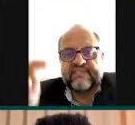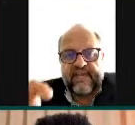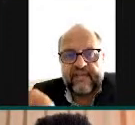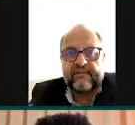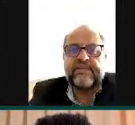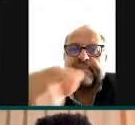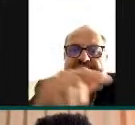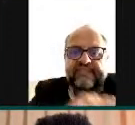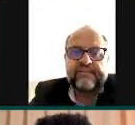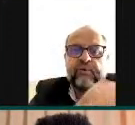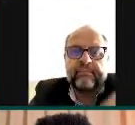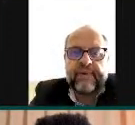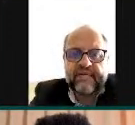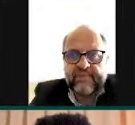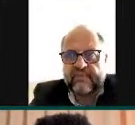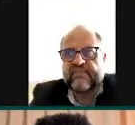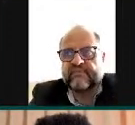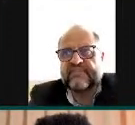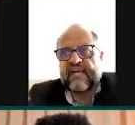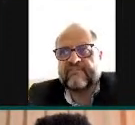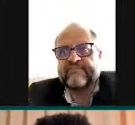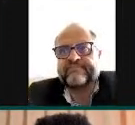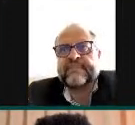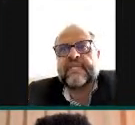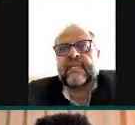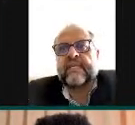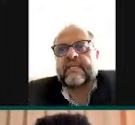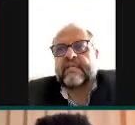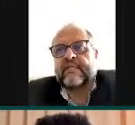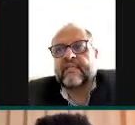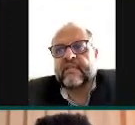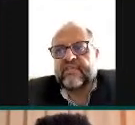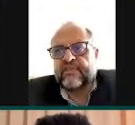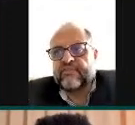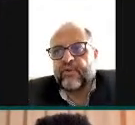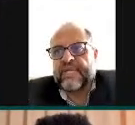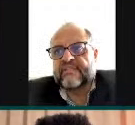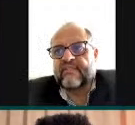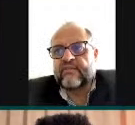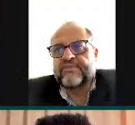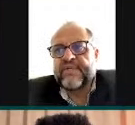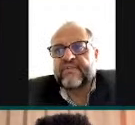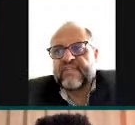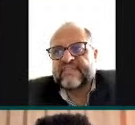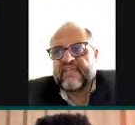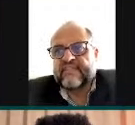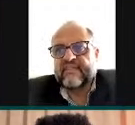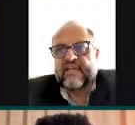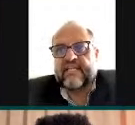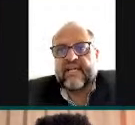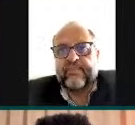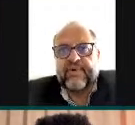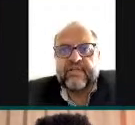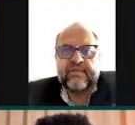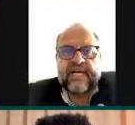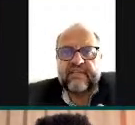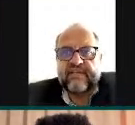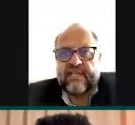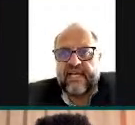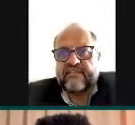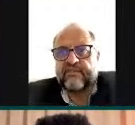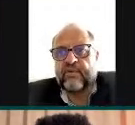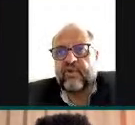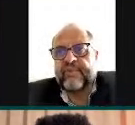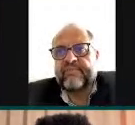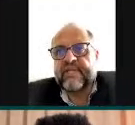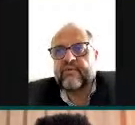a project called with a drawing specific for SAF, and the implementation